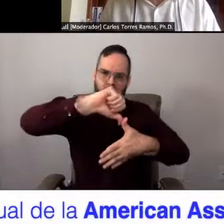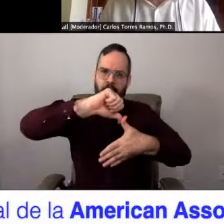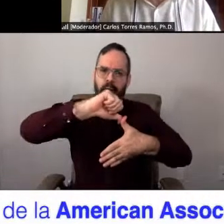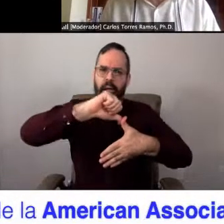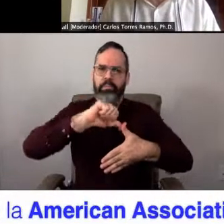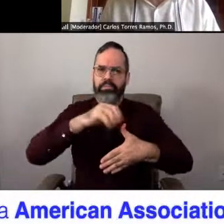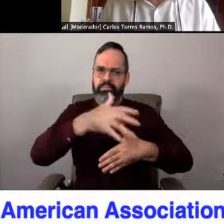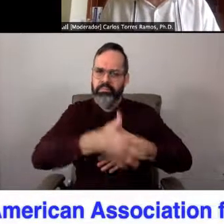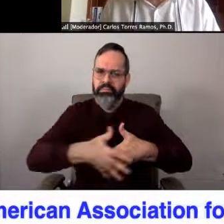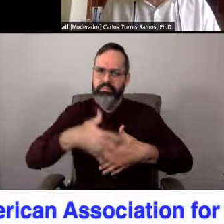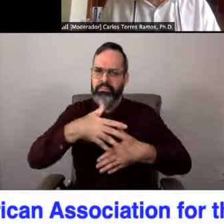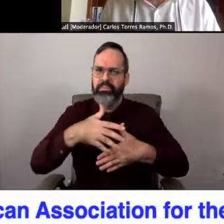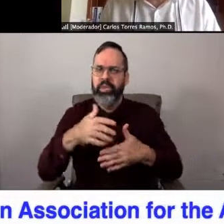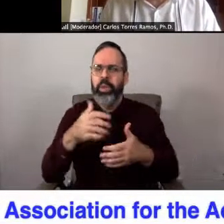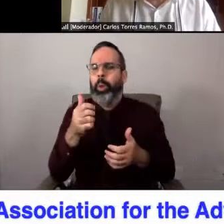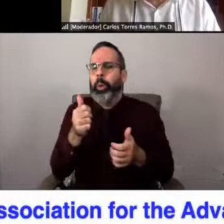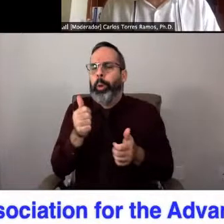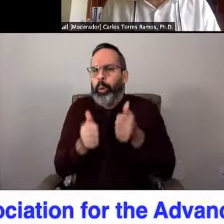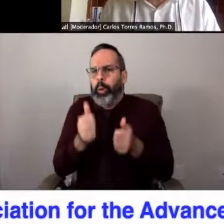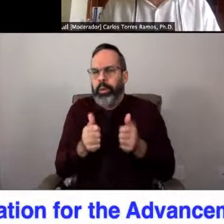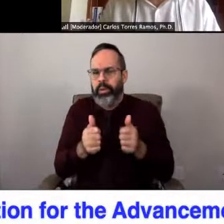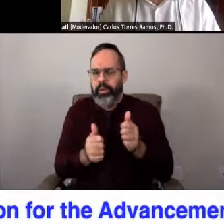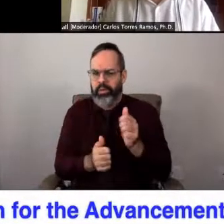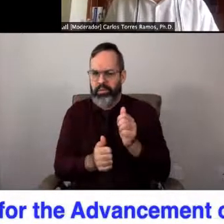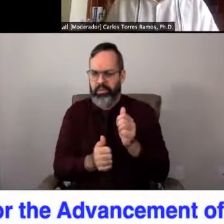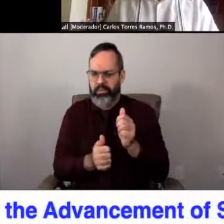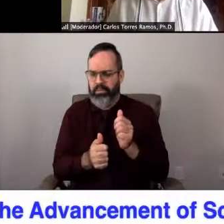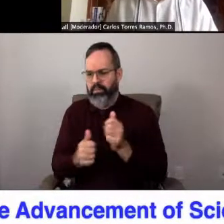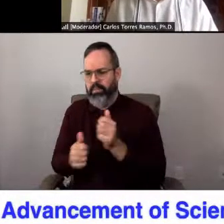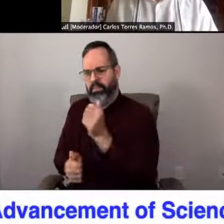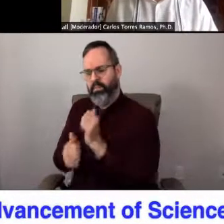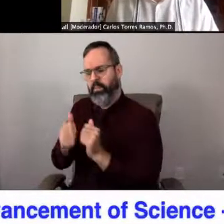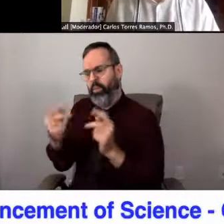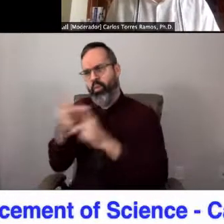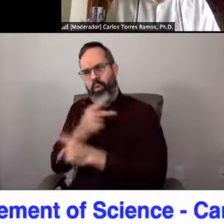the one that is giving the most trouble?